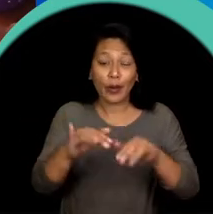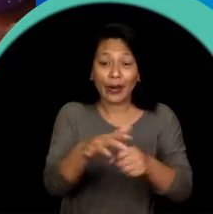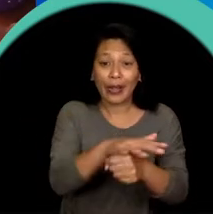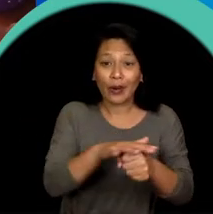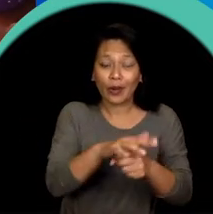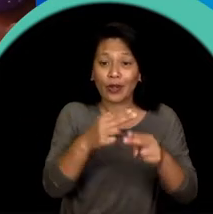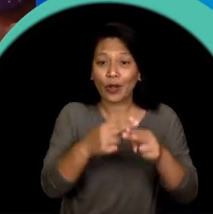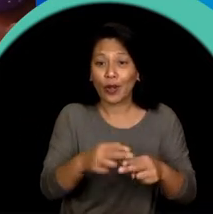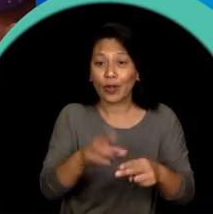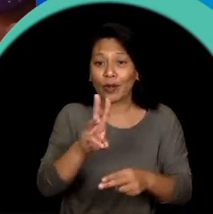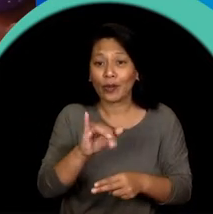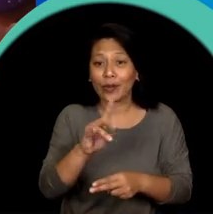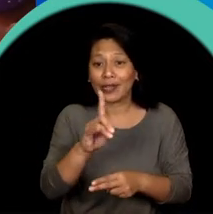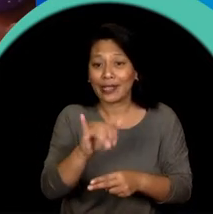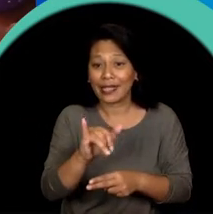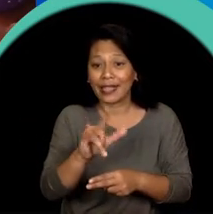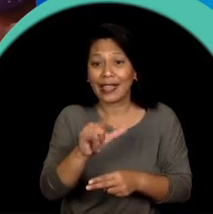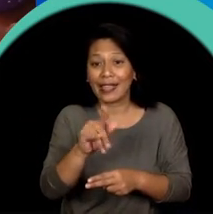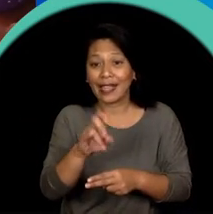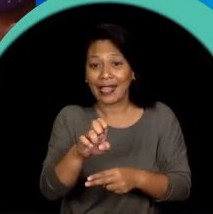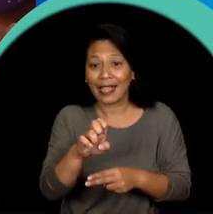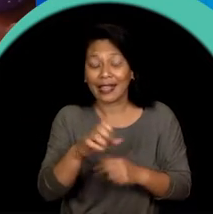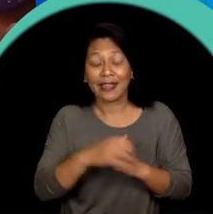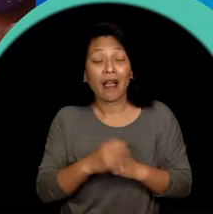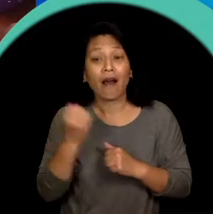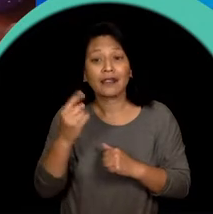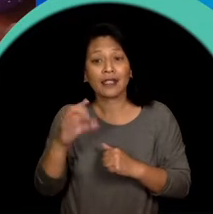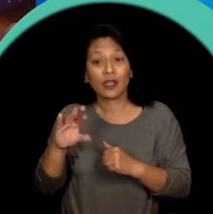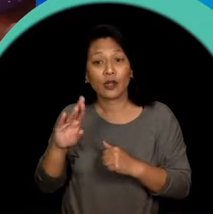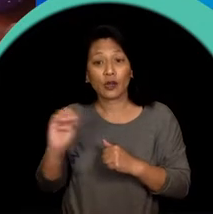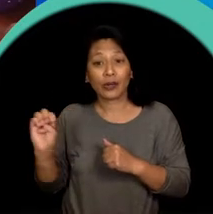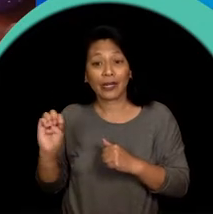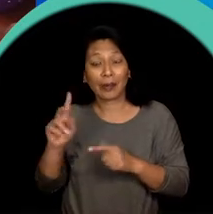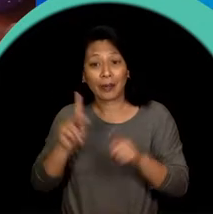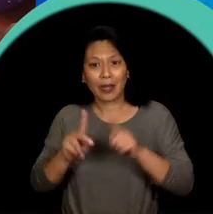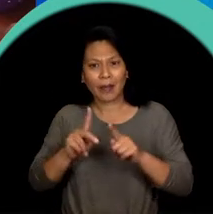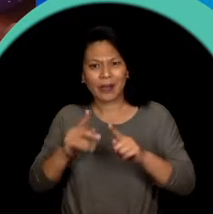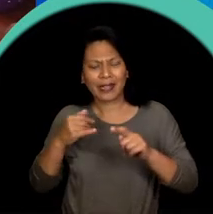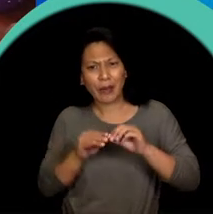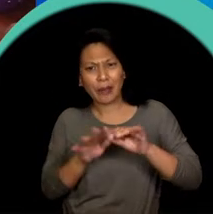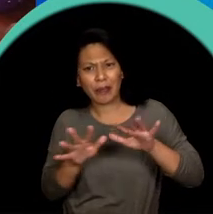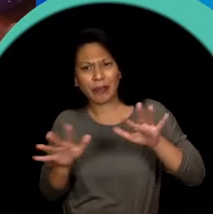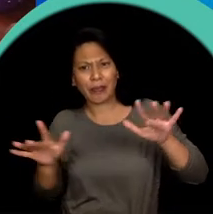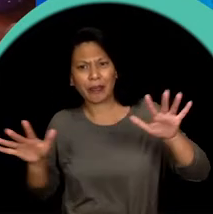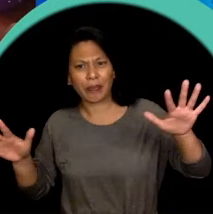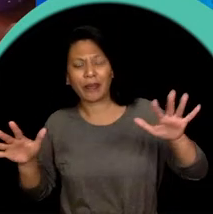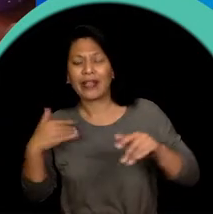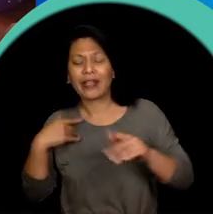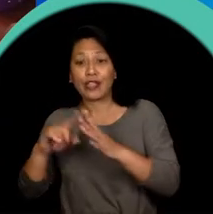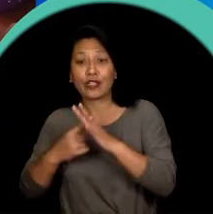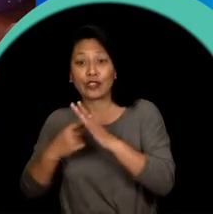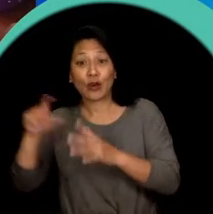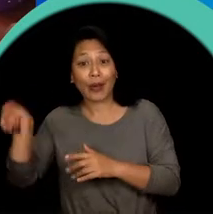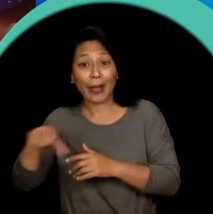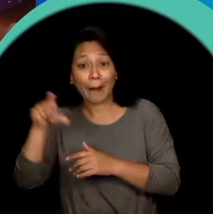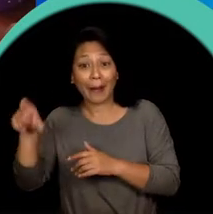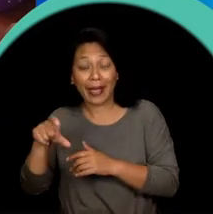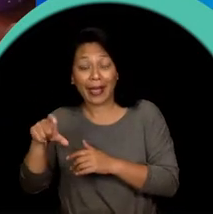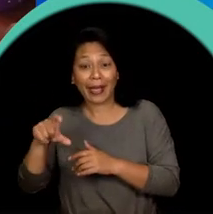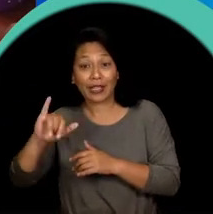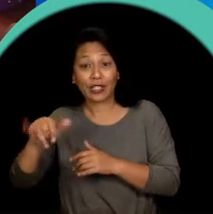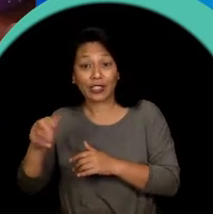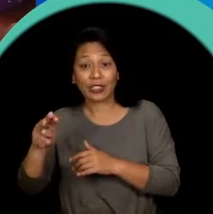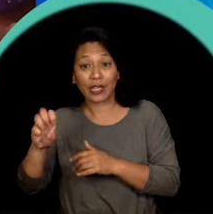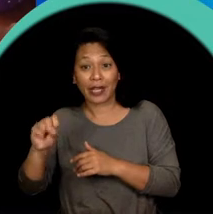Now, in this book, the National Assembly of Cree People comes to visit the Windy Lake First Nation, which is a